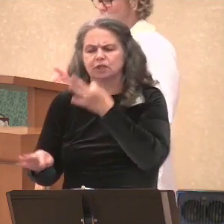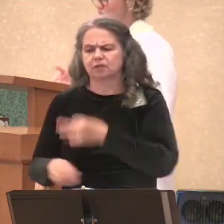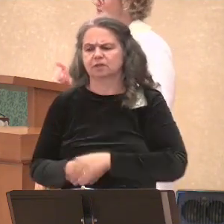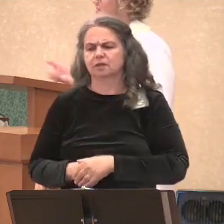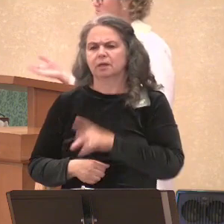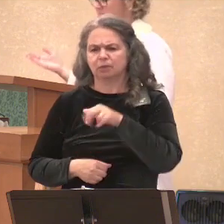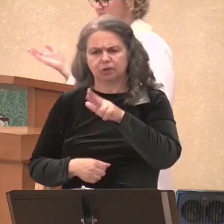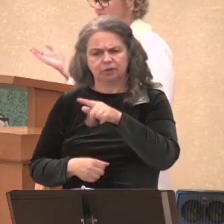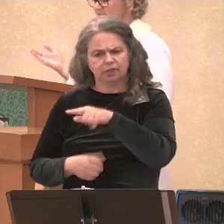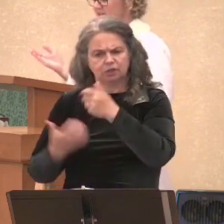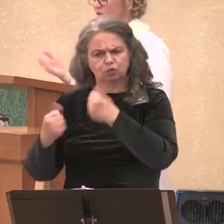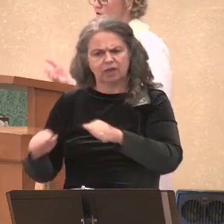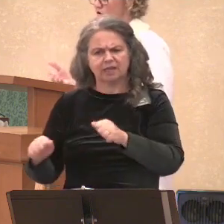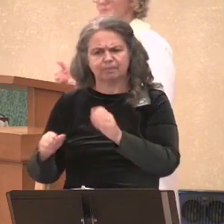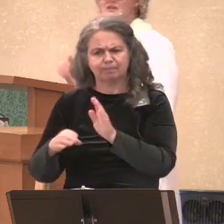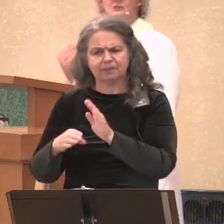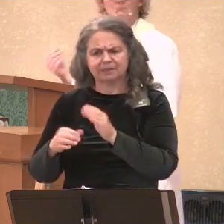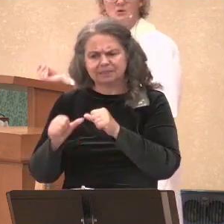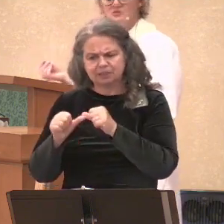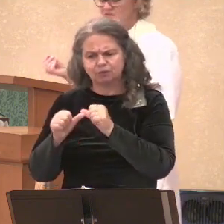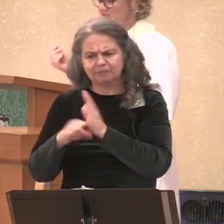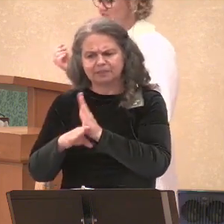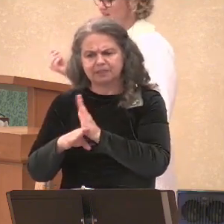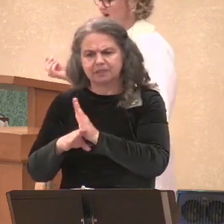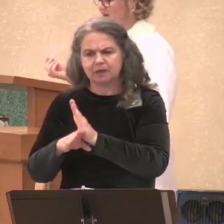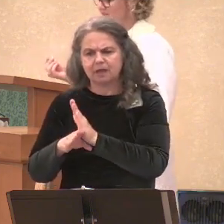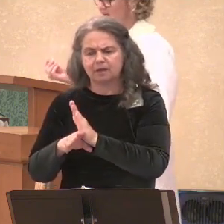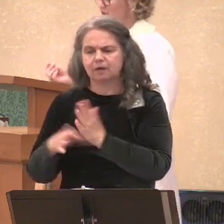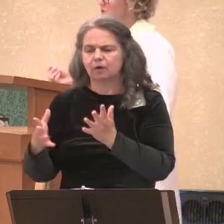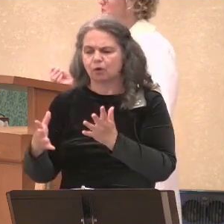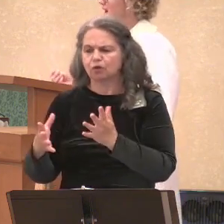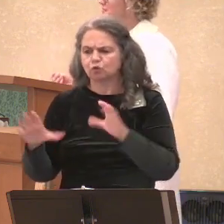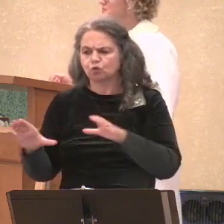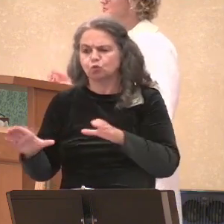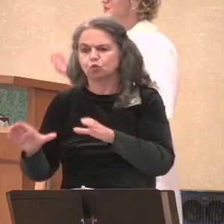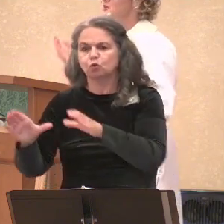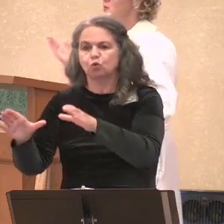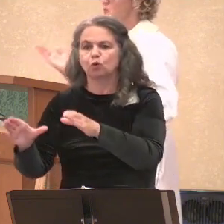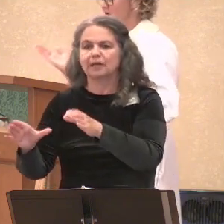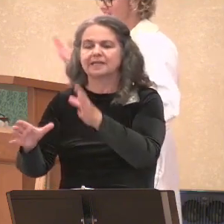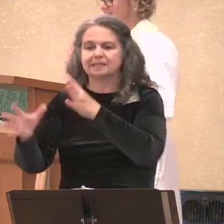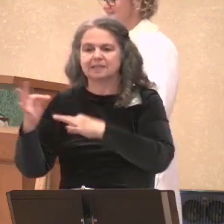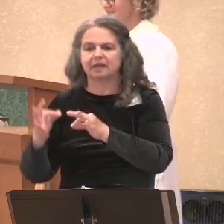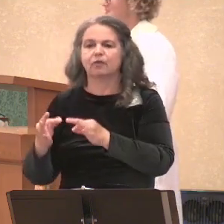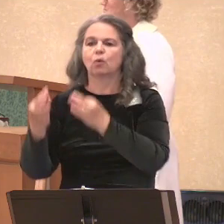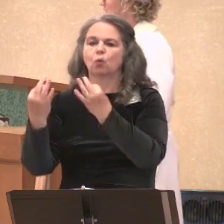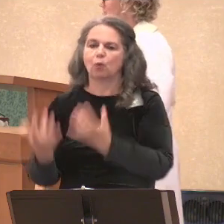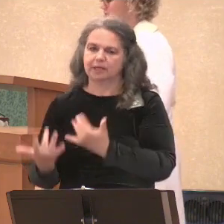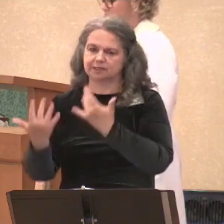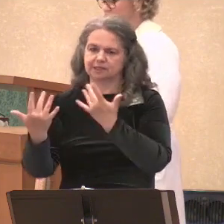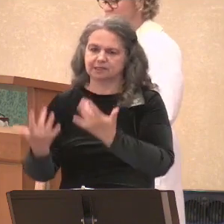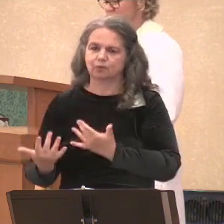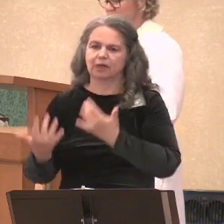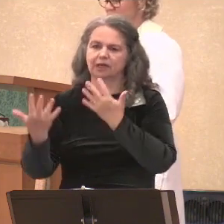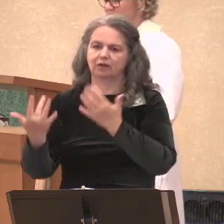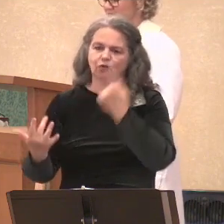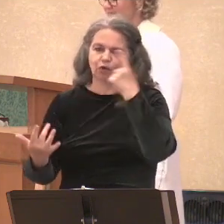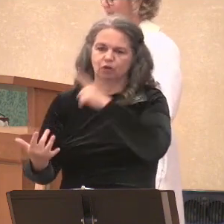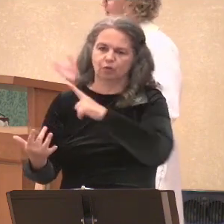trying to keep busy or make the most of his time rather than wait upon the